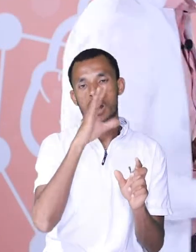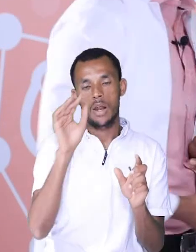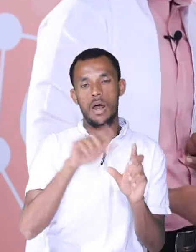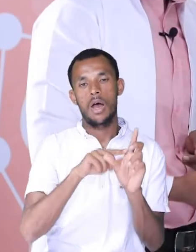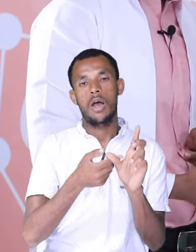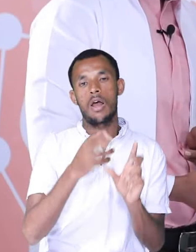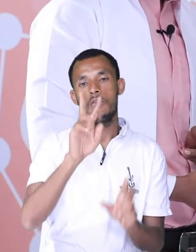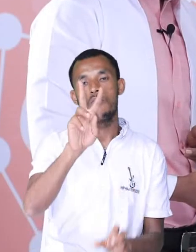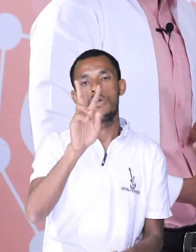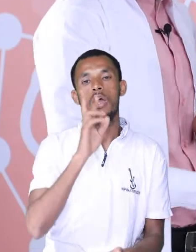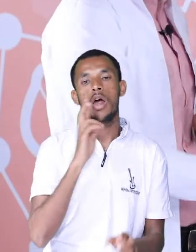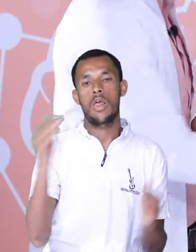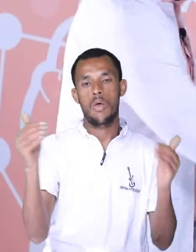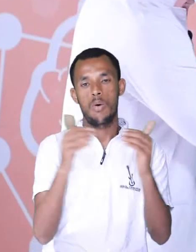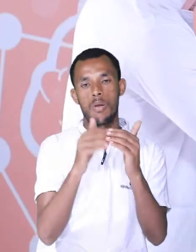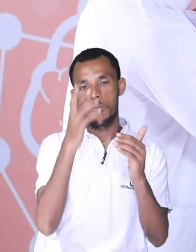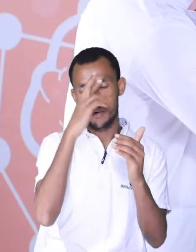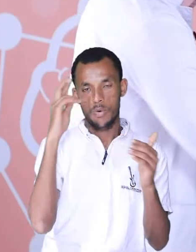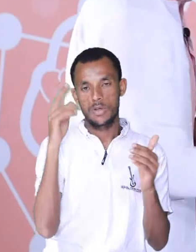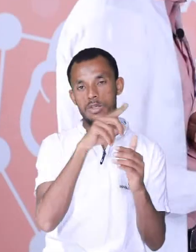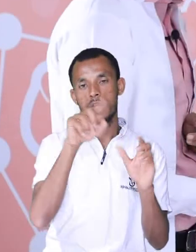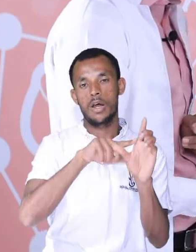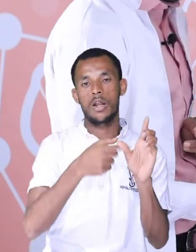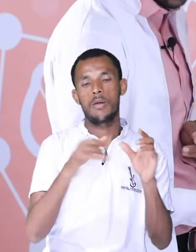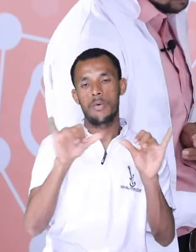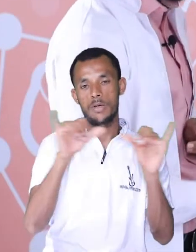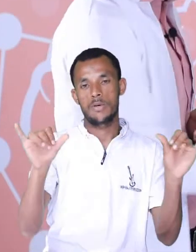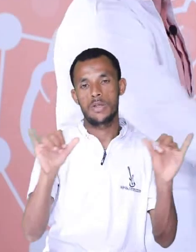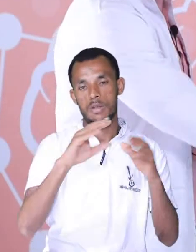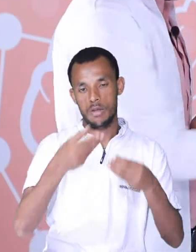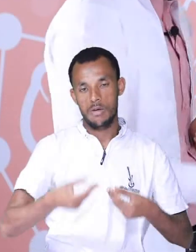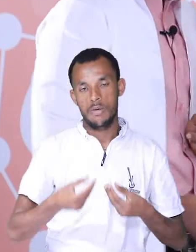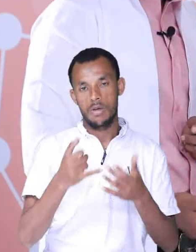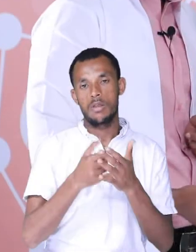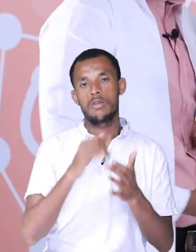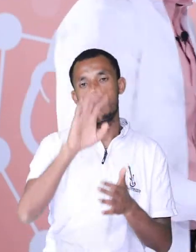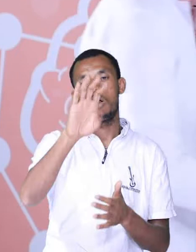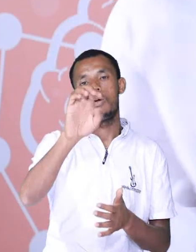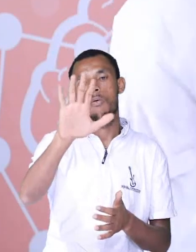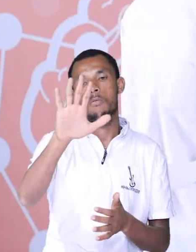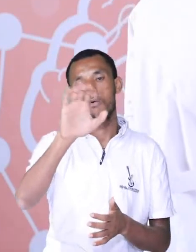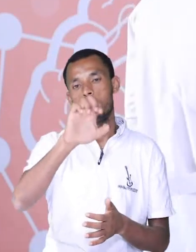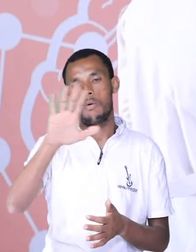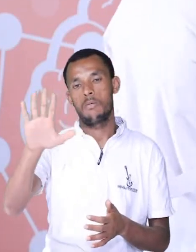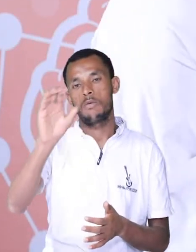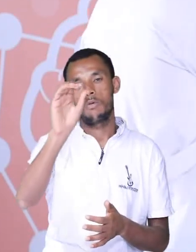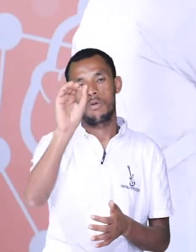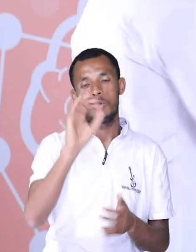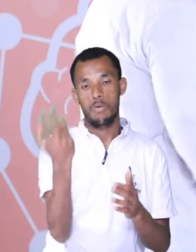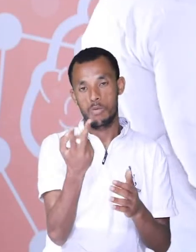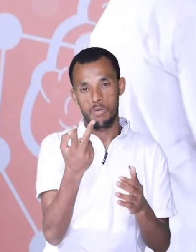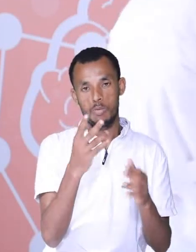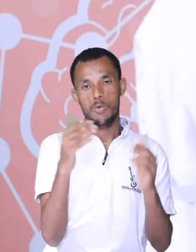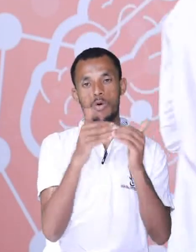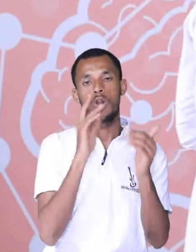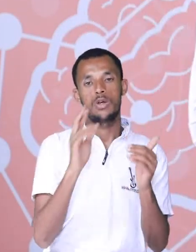V are equal because their angle measurement is already given, that is 45 degrees, because angle R